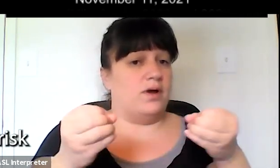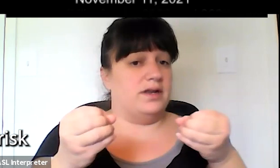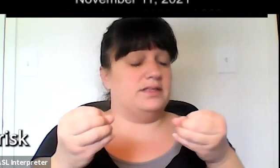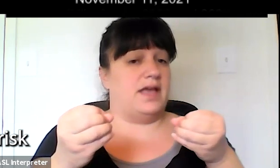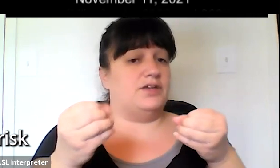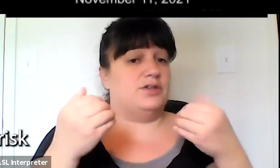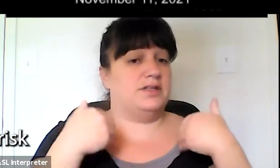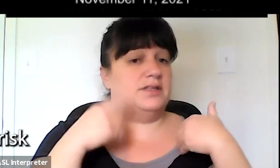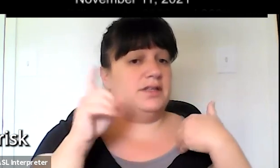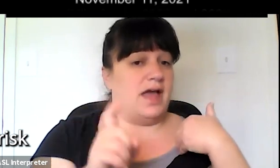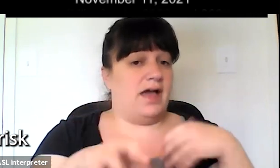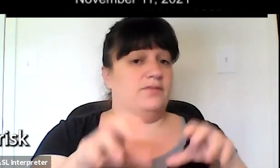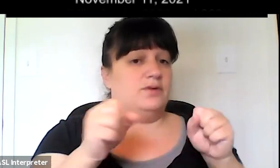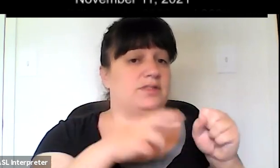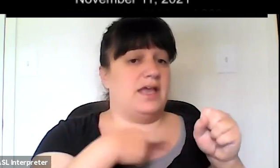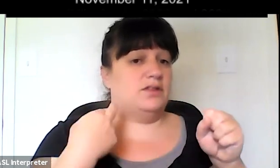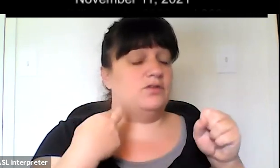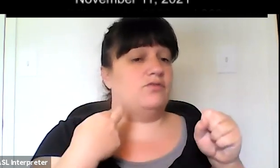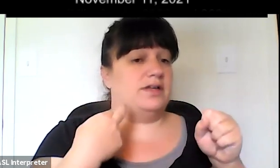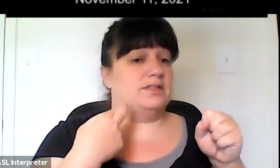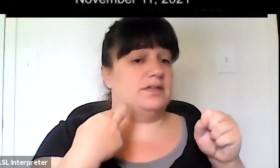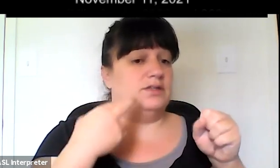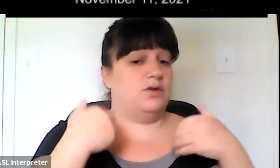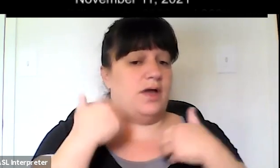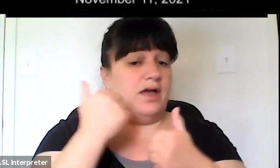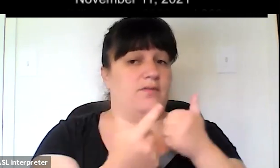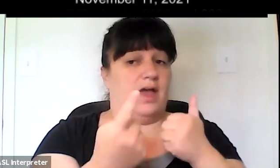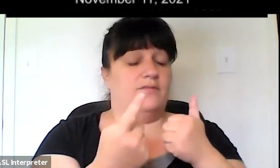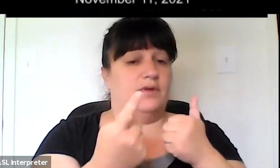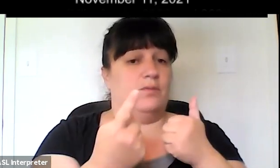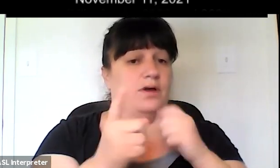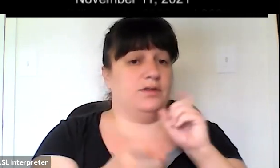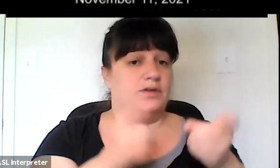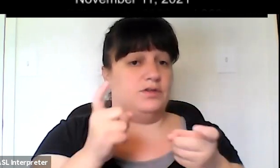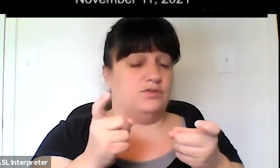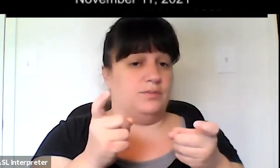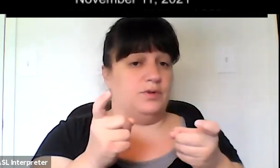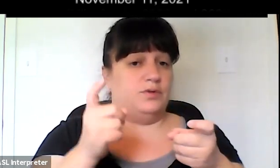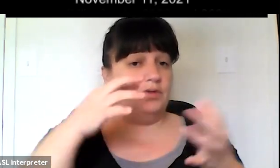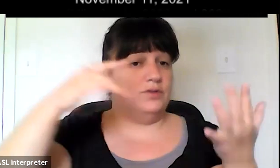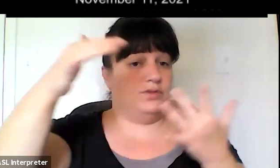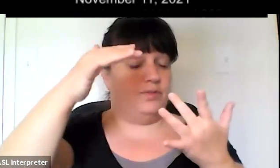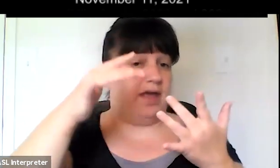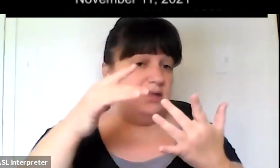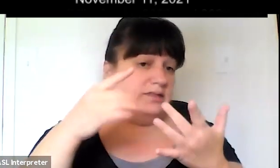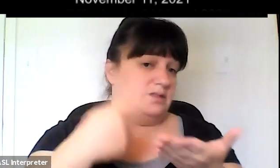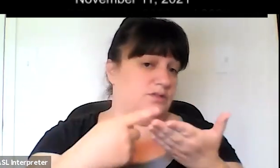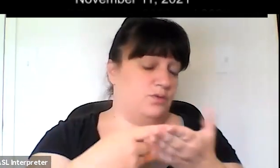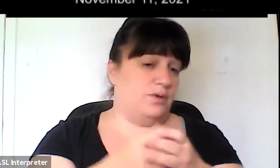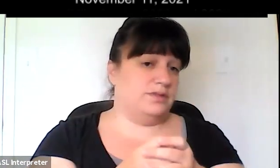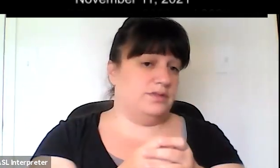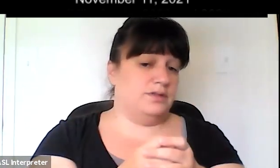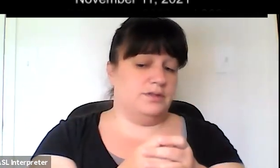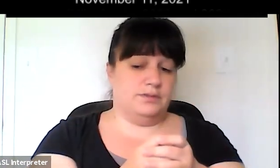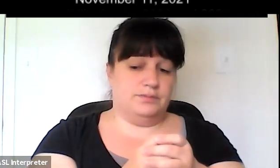organizations have to take the risk to have everyone contribute to outer space discourse. So